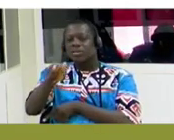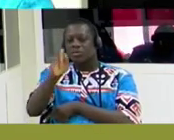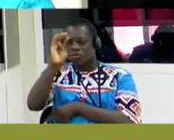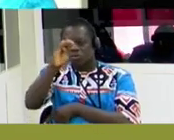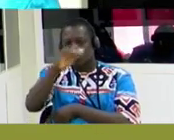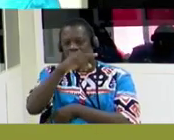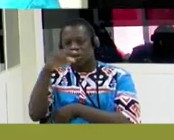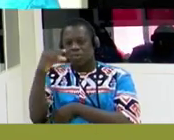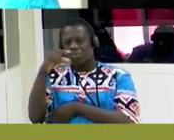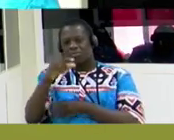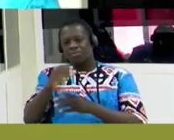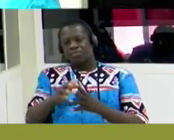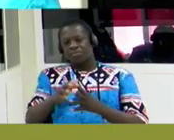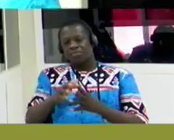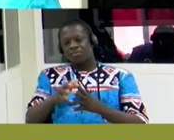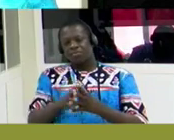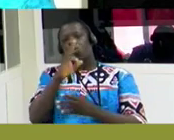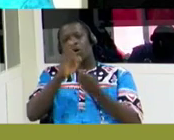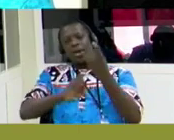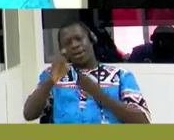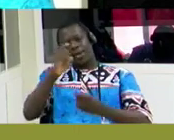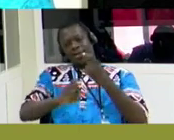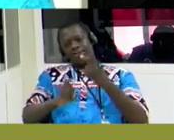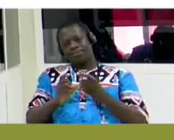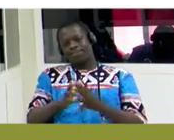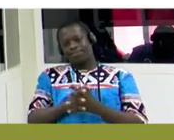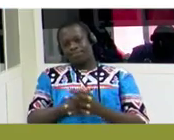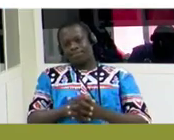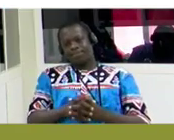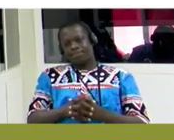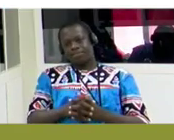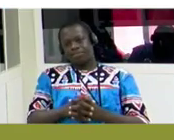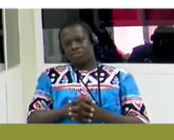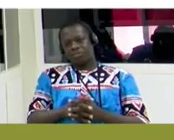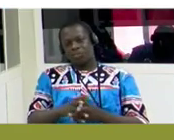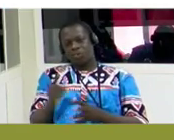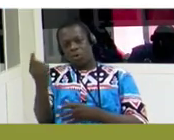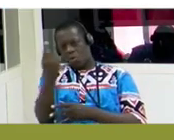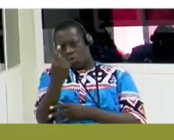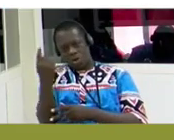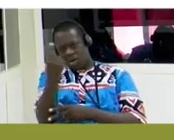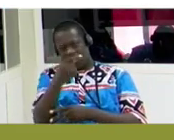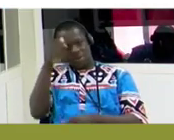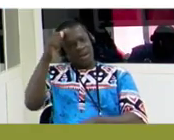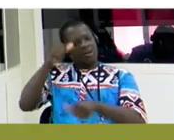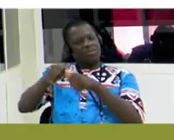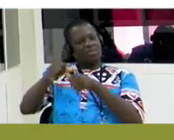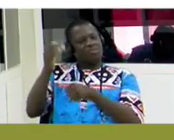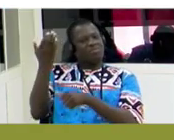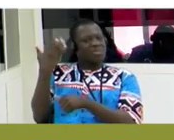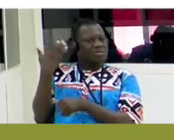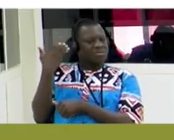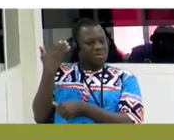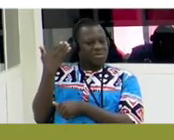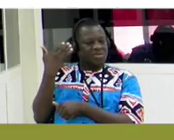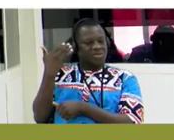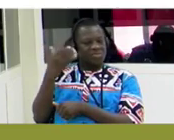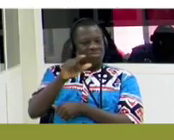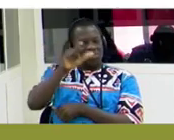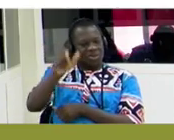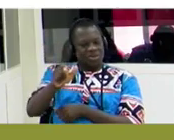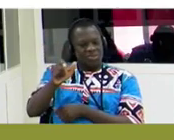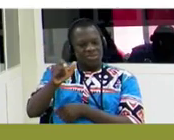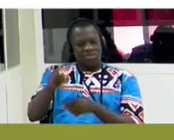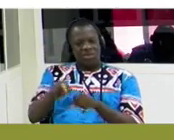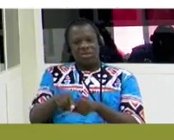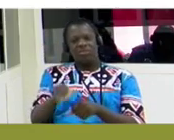And who else? That's the only one. The other one was a former gendarmerie officer. We are not used to each